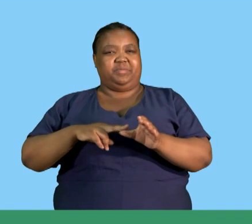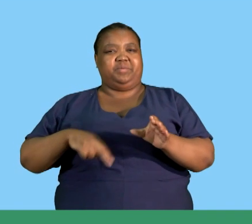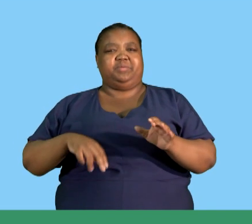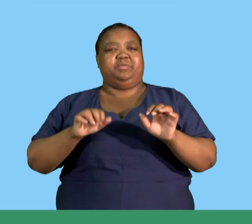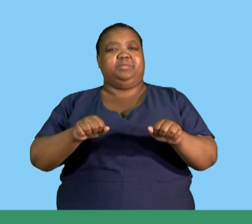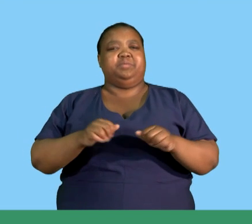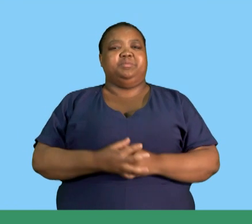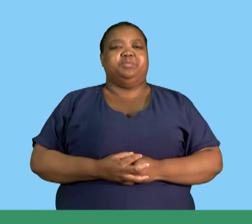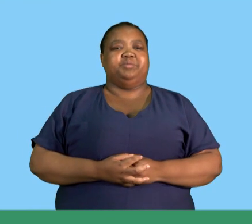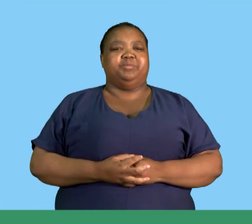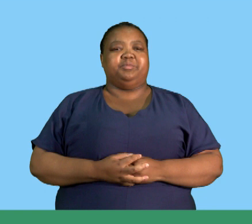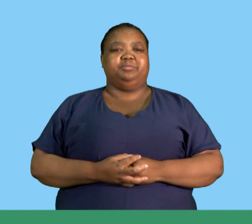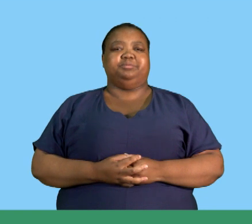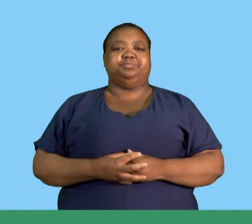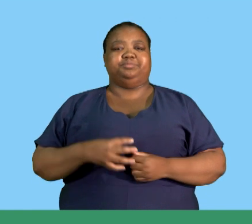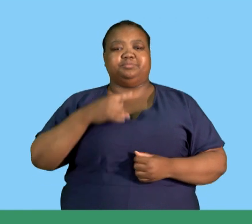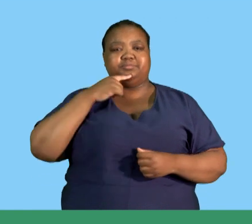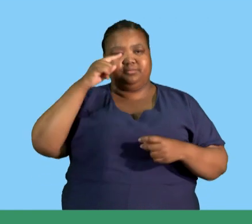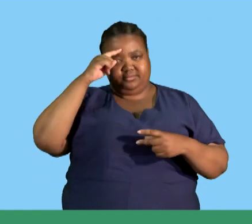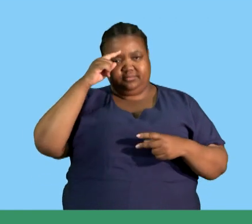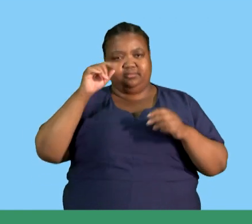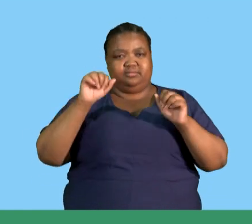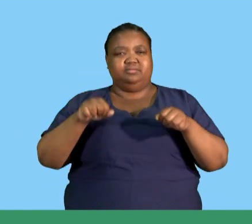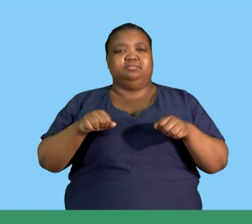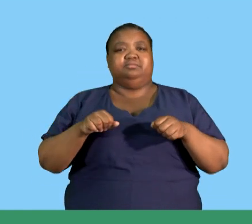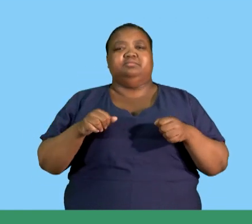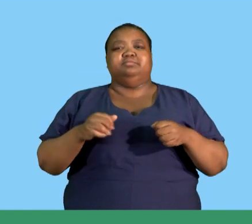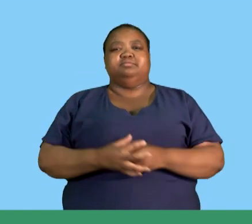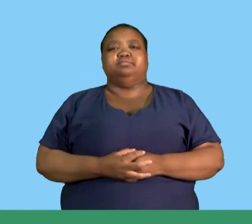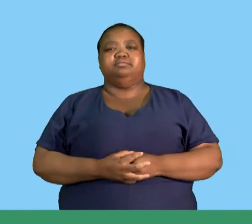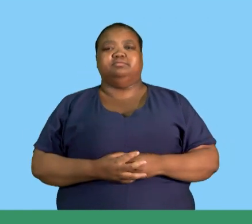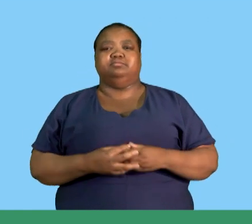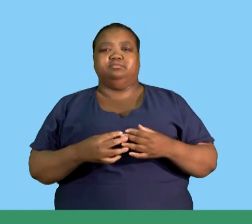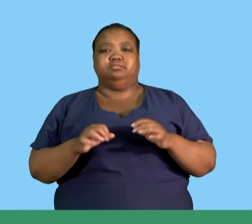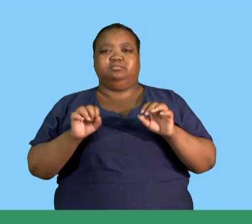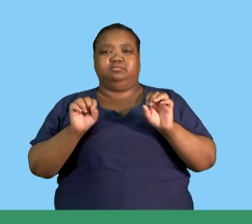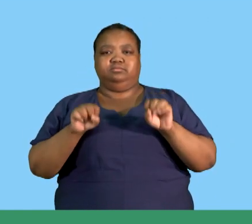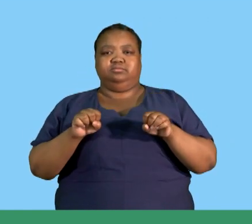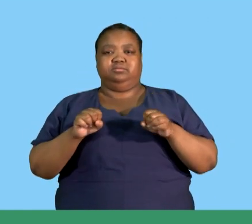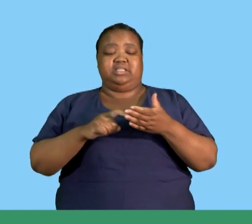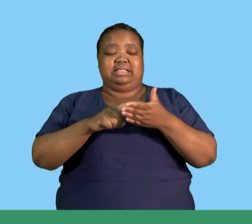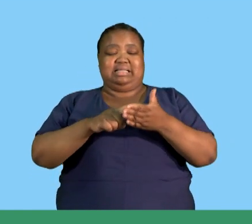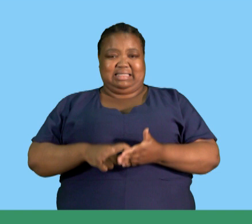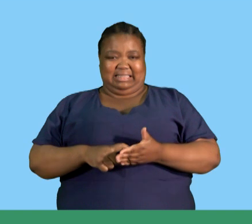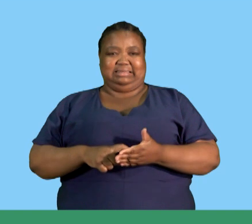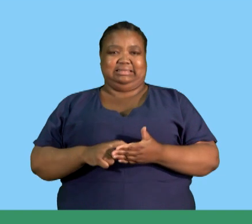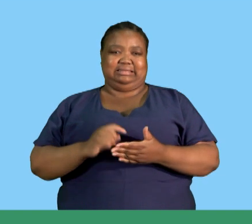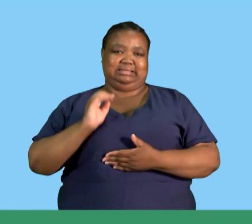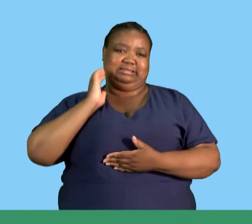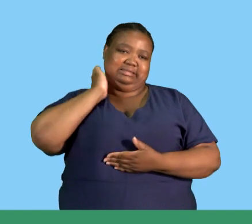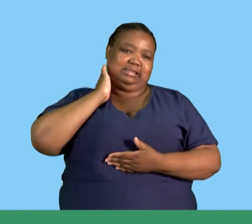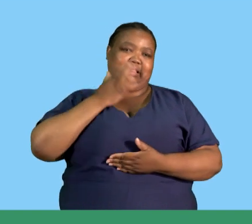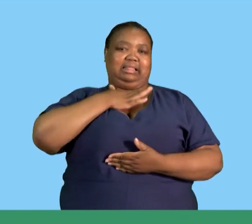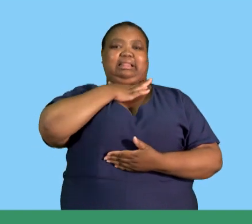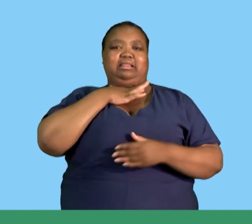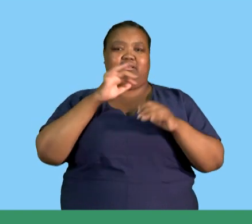we've got a weak brand portfolio, we've got high debt levels, it's a weakness because you can control it. What are